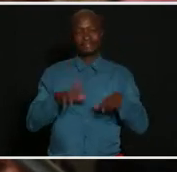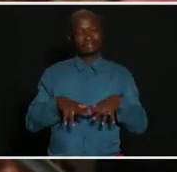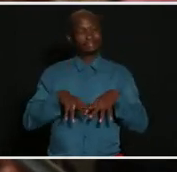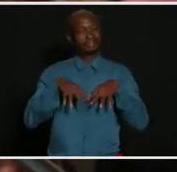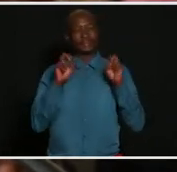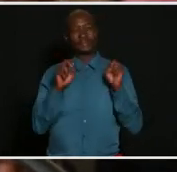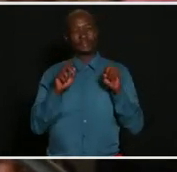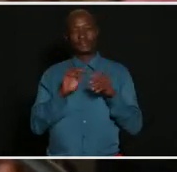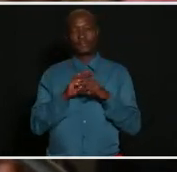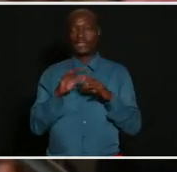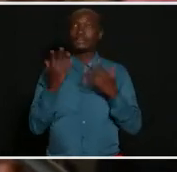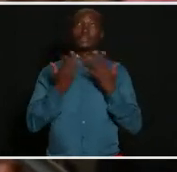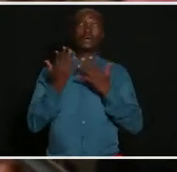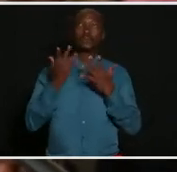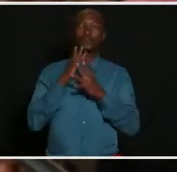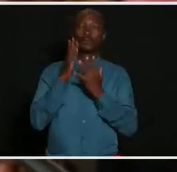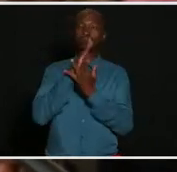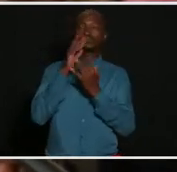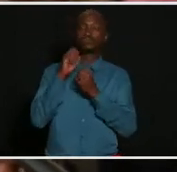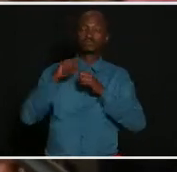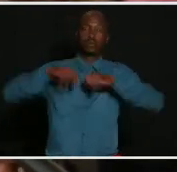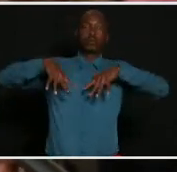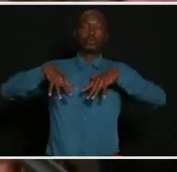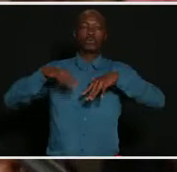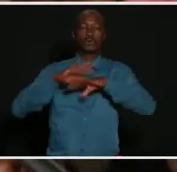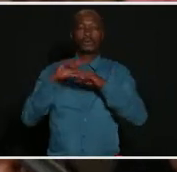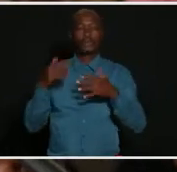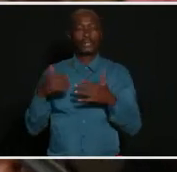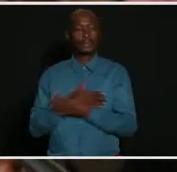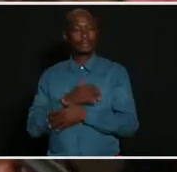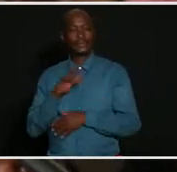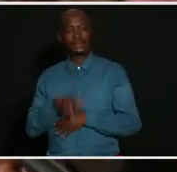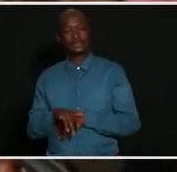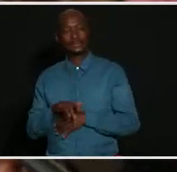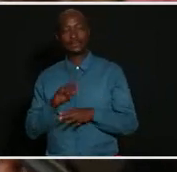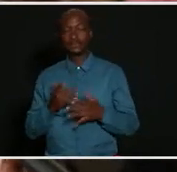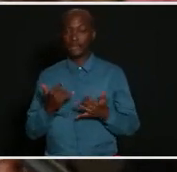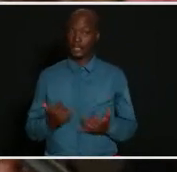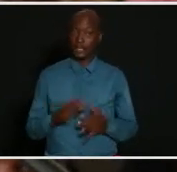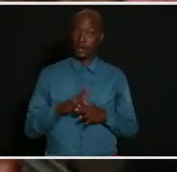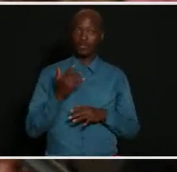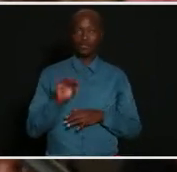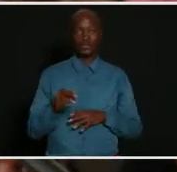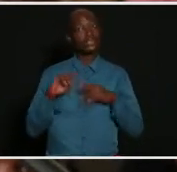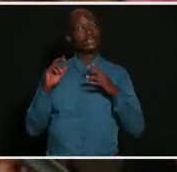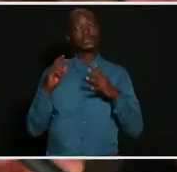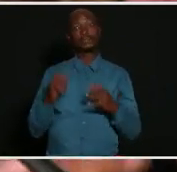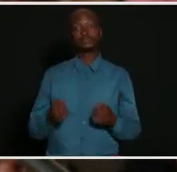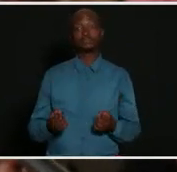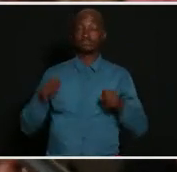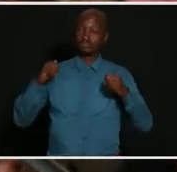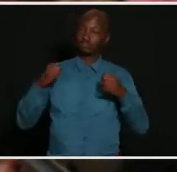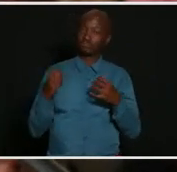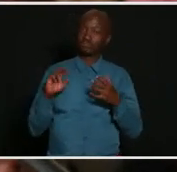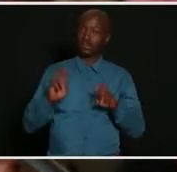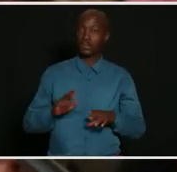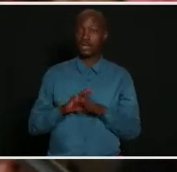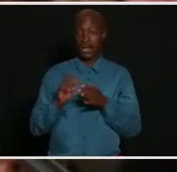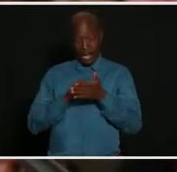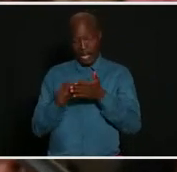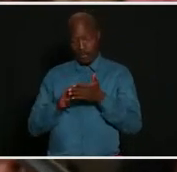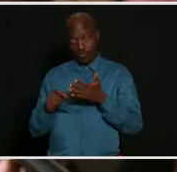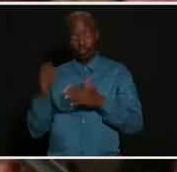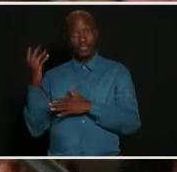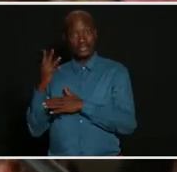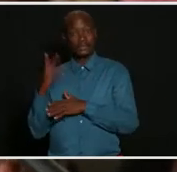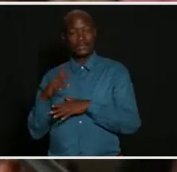somewhere during the night we have electricity but I miss it now there is still no power I wrote this speech in the dark